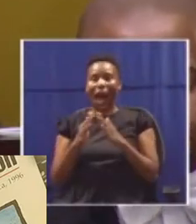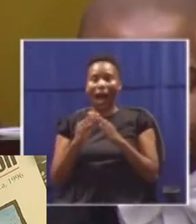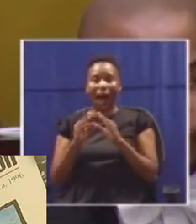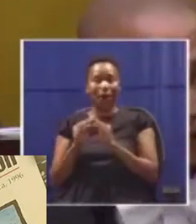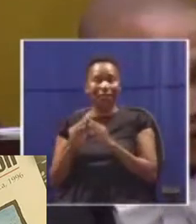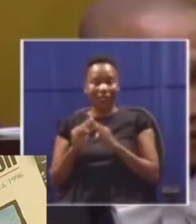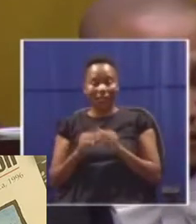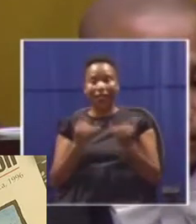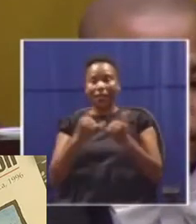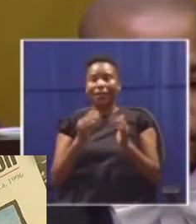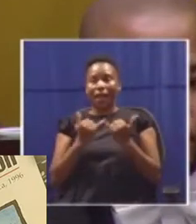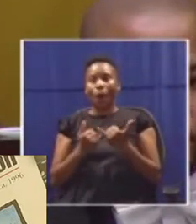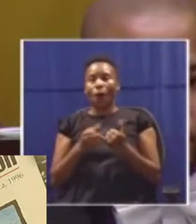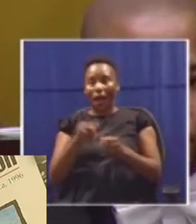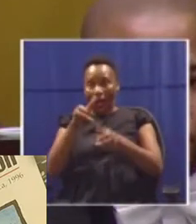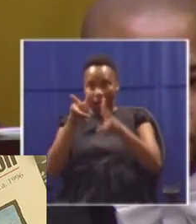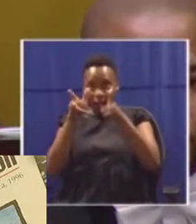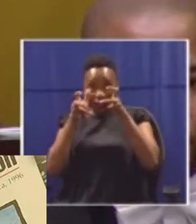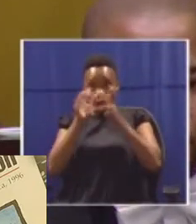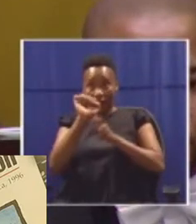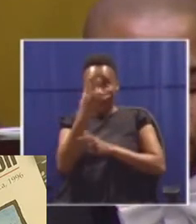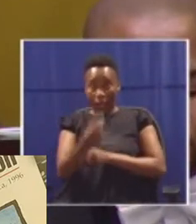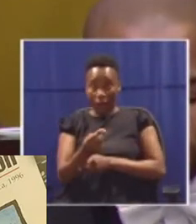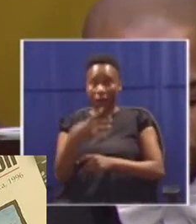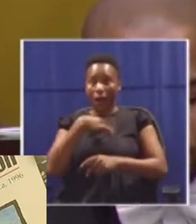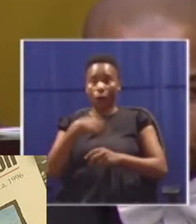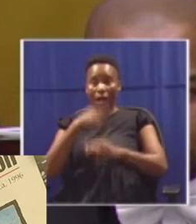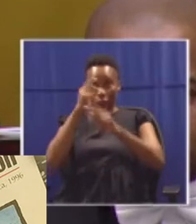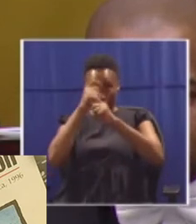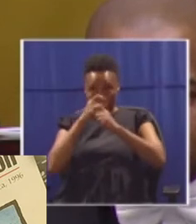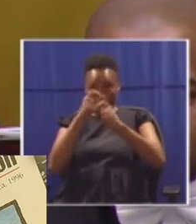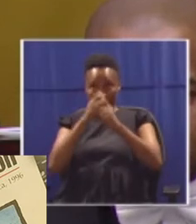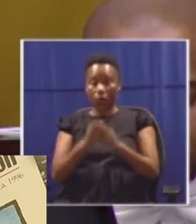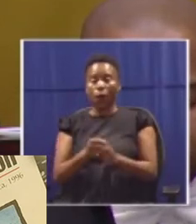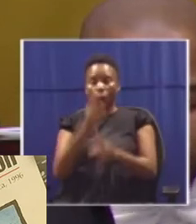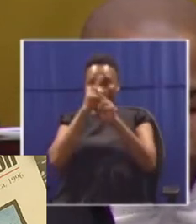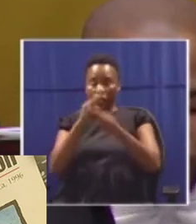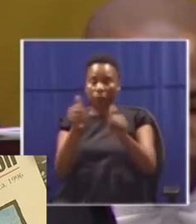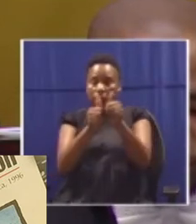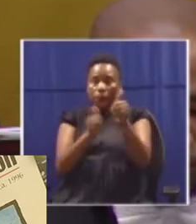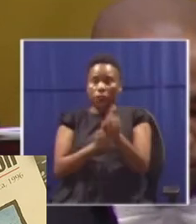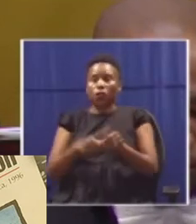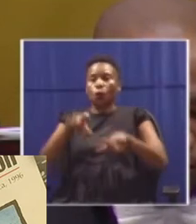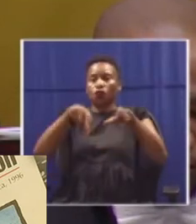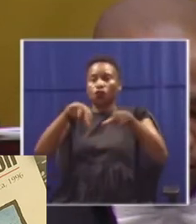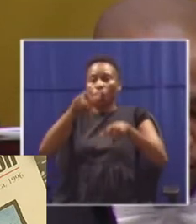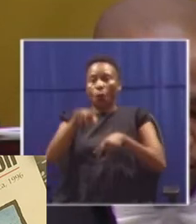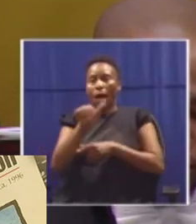your attention, I want to recognize the Honorable Deputy Chief Whip of the Majority Party.